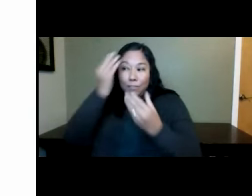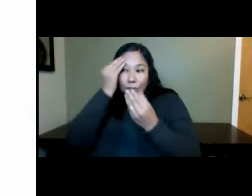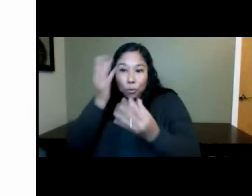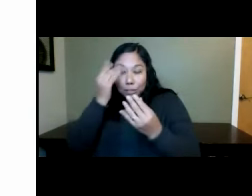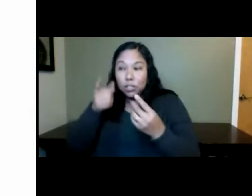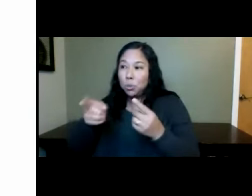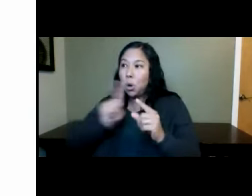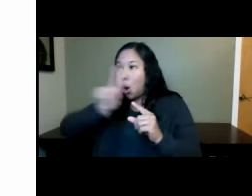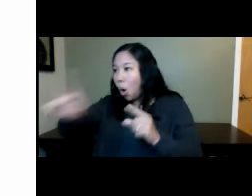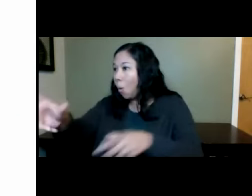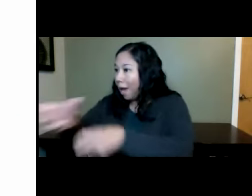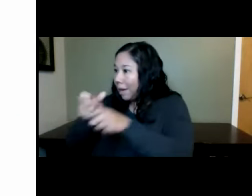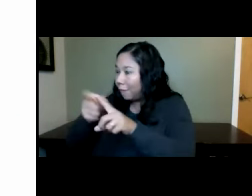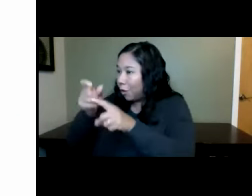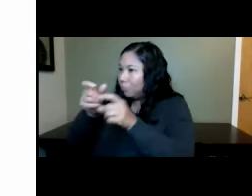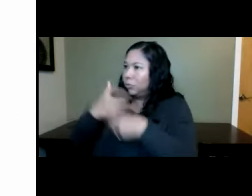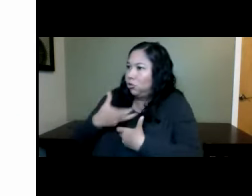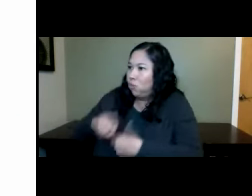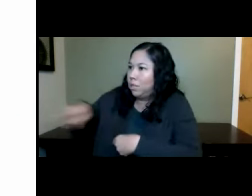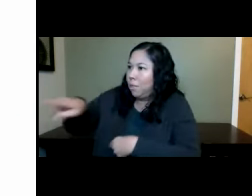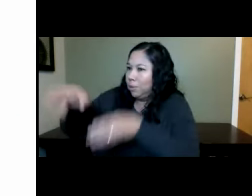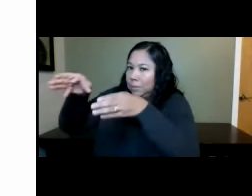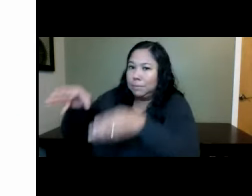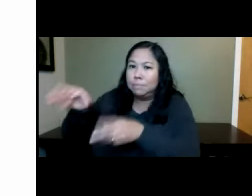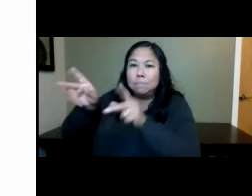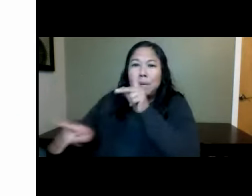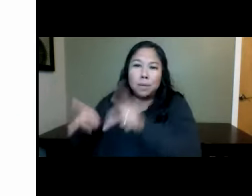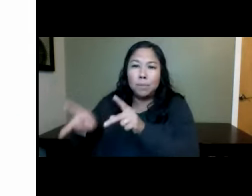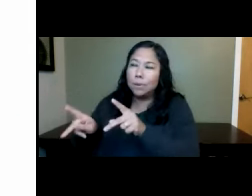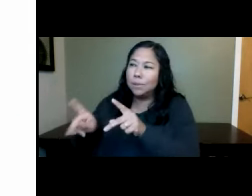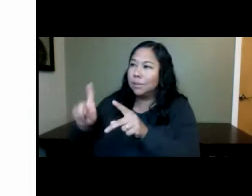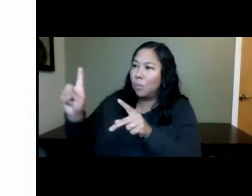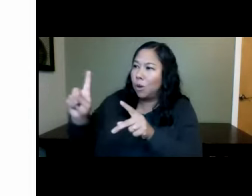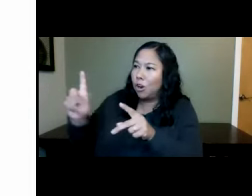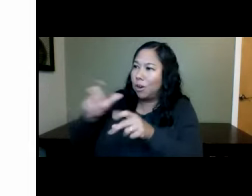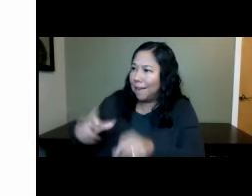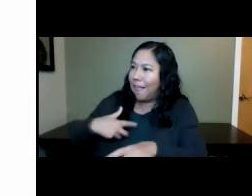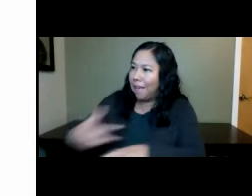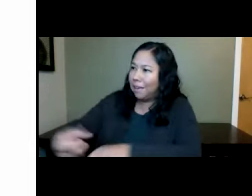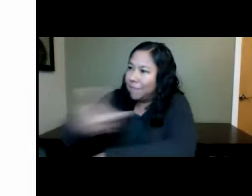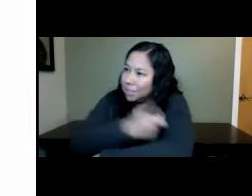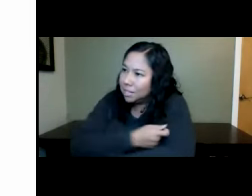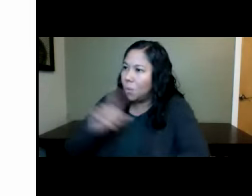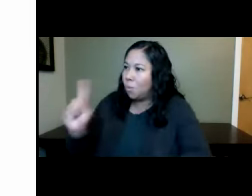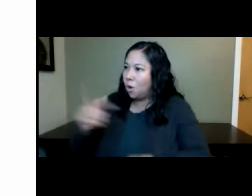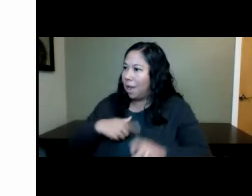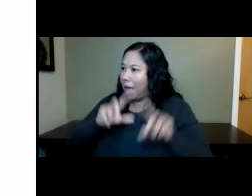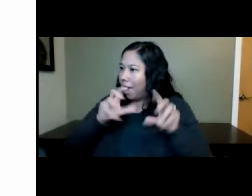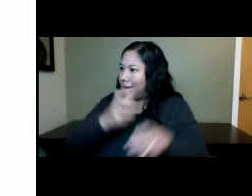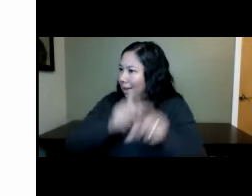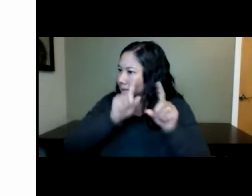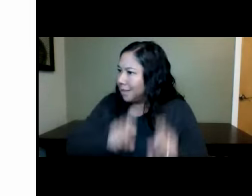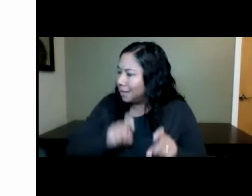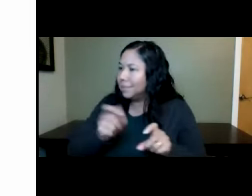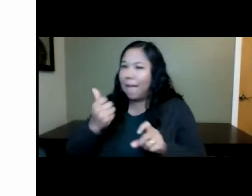about what do I need to know about the vaccine, or what do I need, where can I get tested, anything you want to ask, and at the same